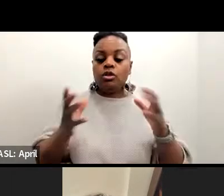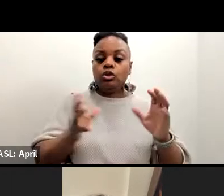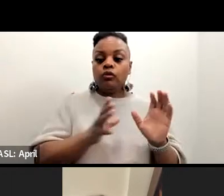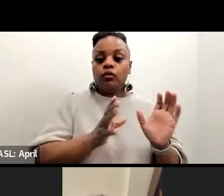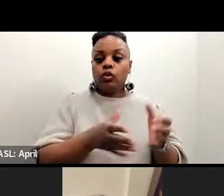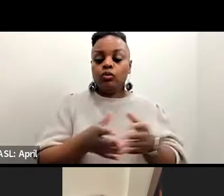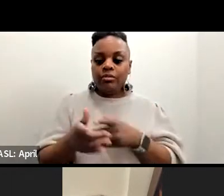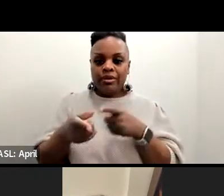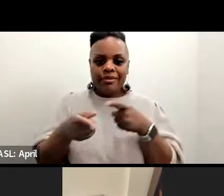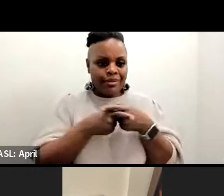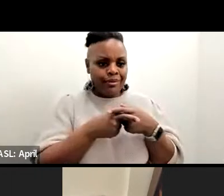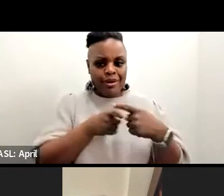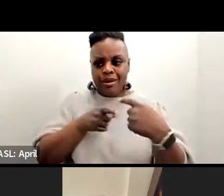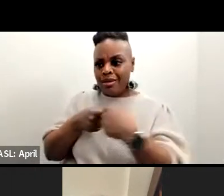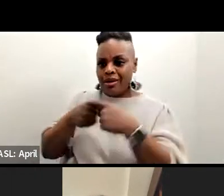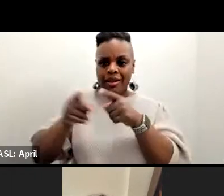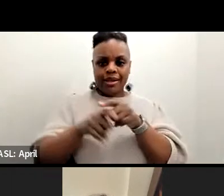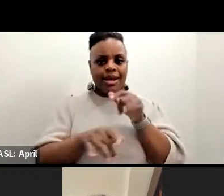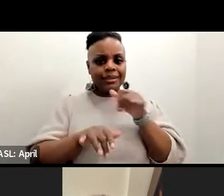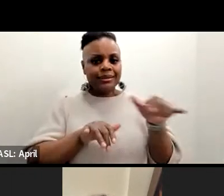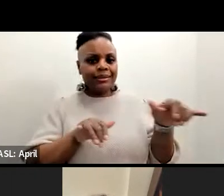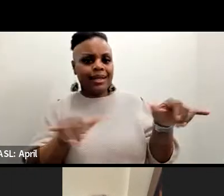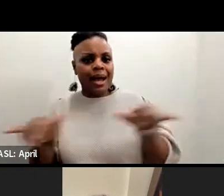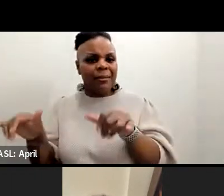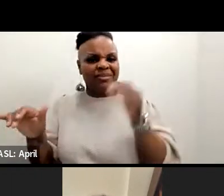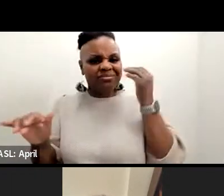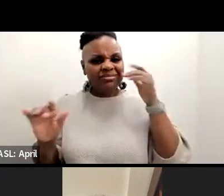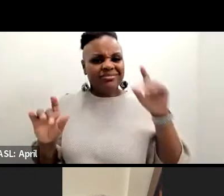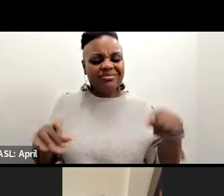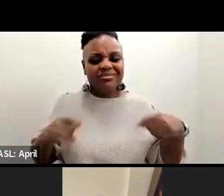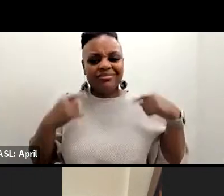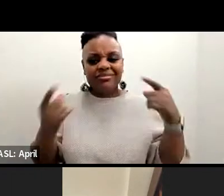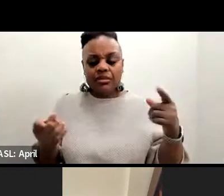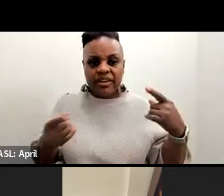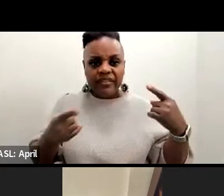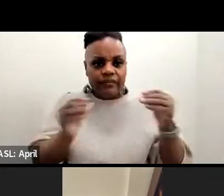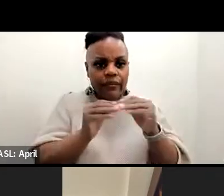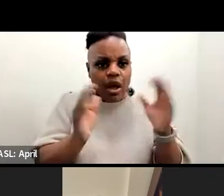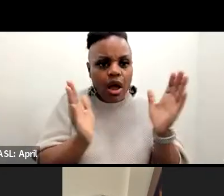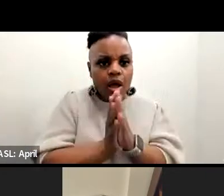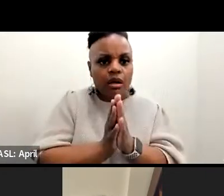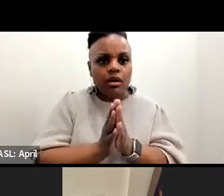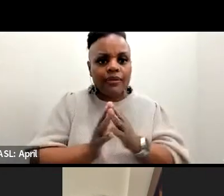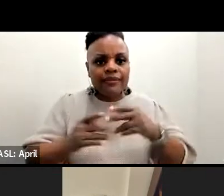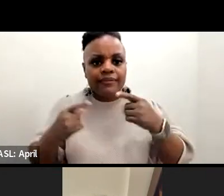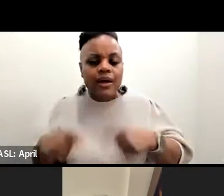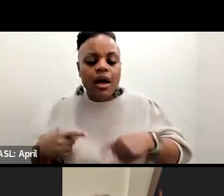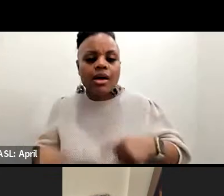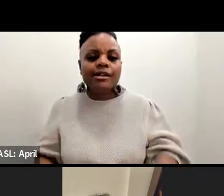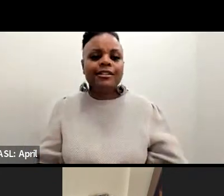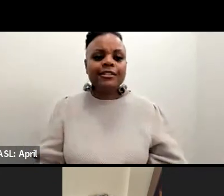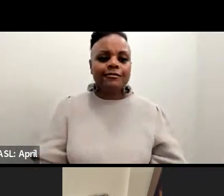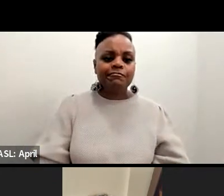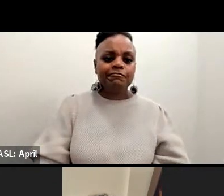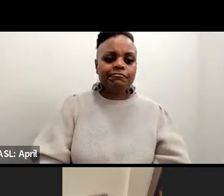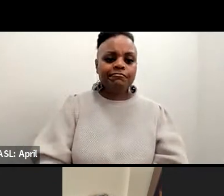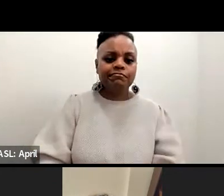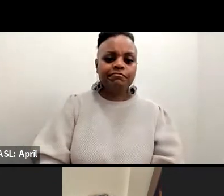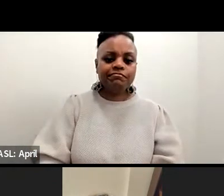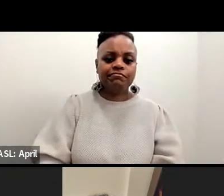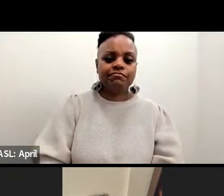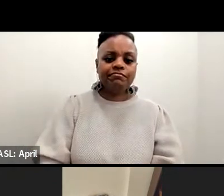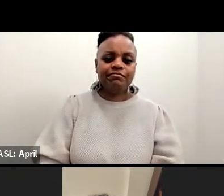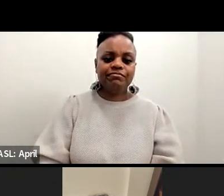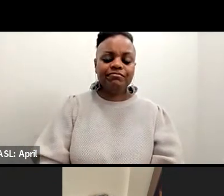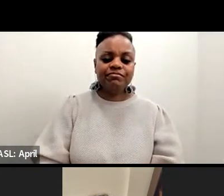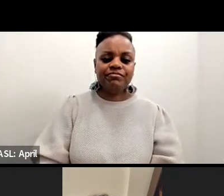infighting over the last 10 years. I think what's very interesting is some of these youth generations, and it's, you know, youth by the World Bank